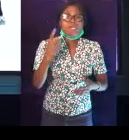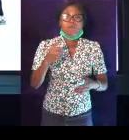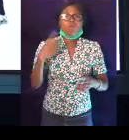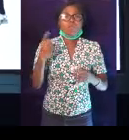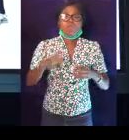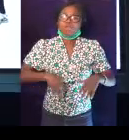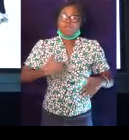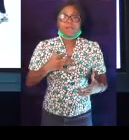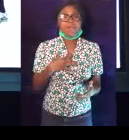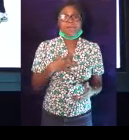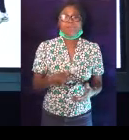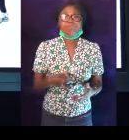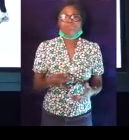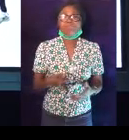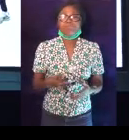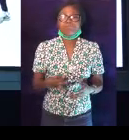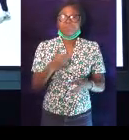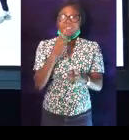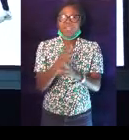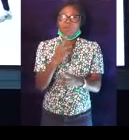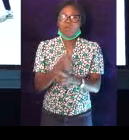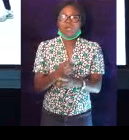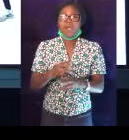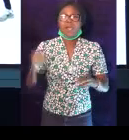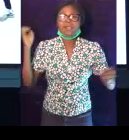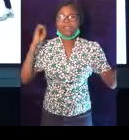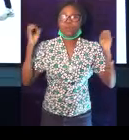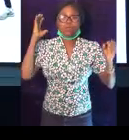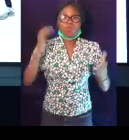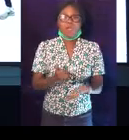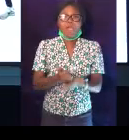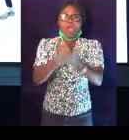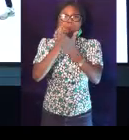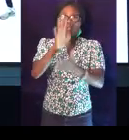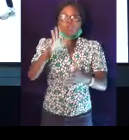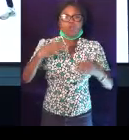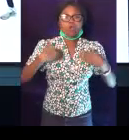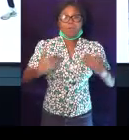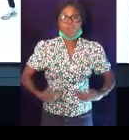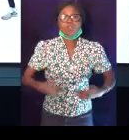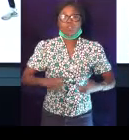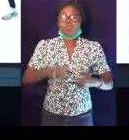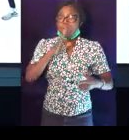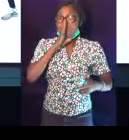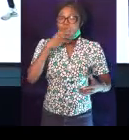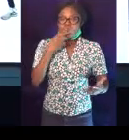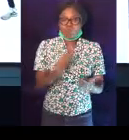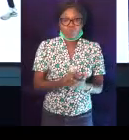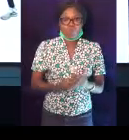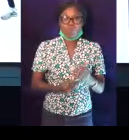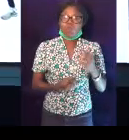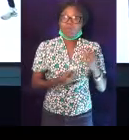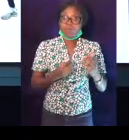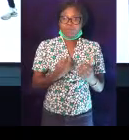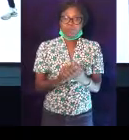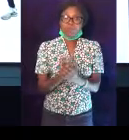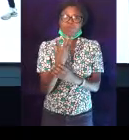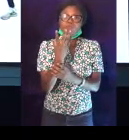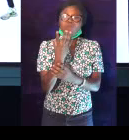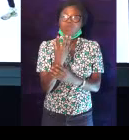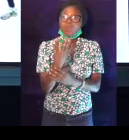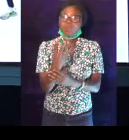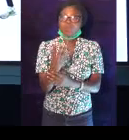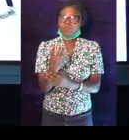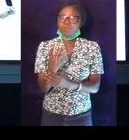only when you feel like having exercise. So regular exercise will help your body to be well groomed.